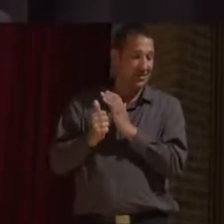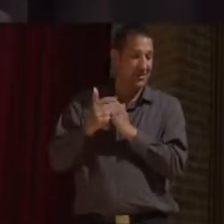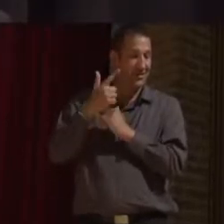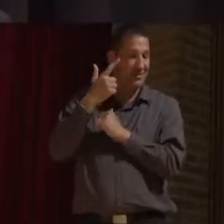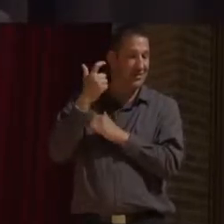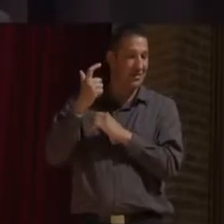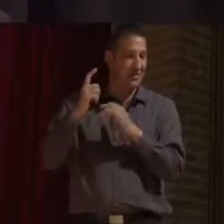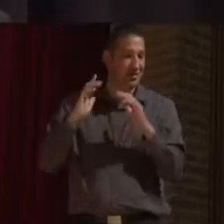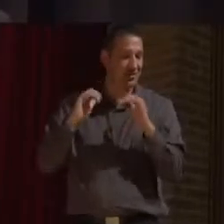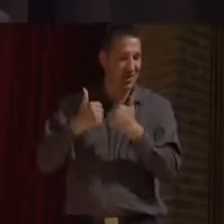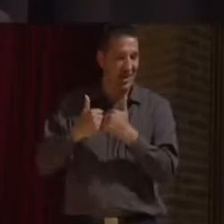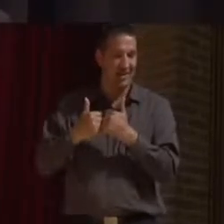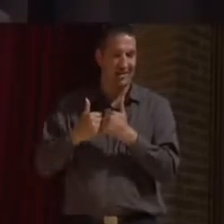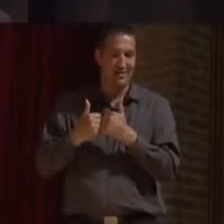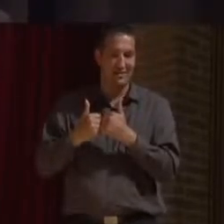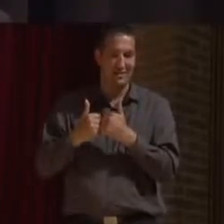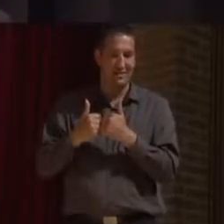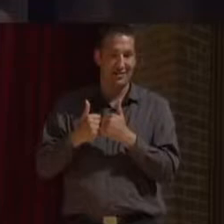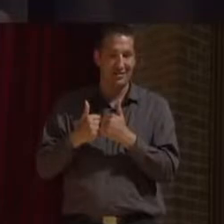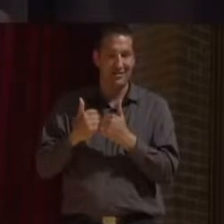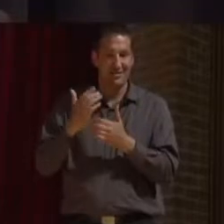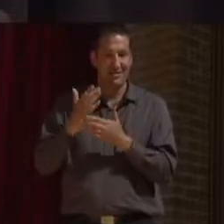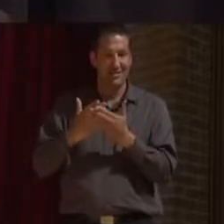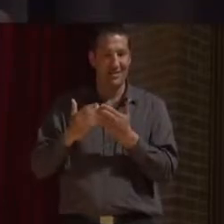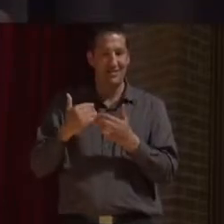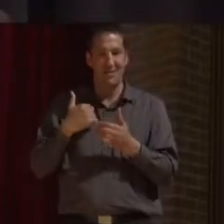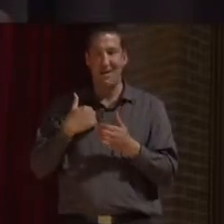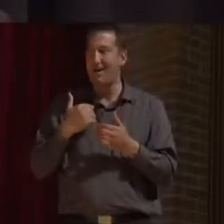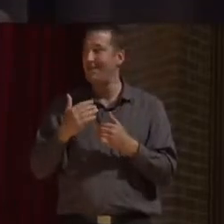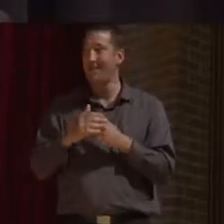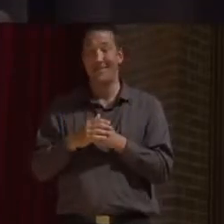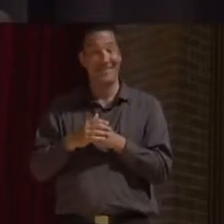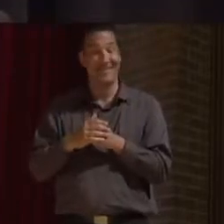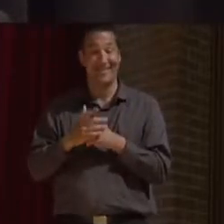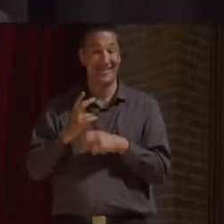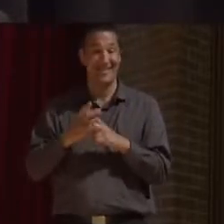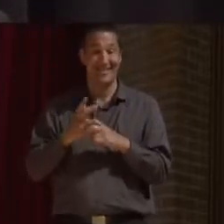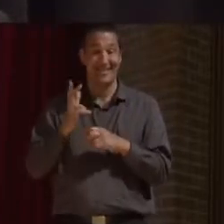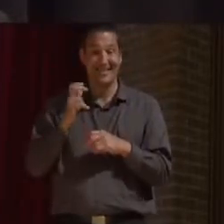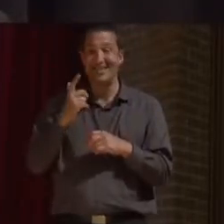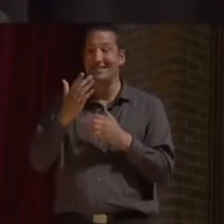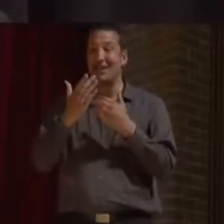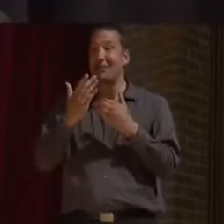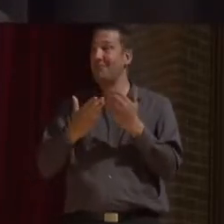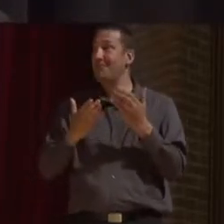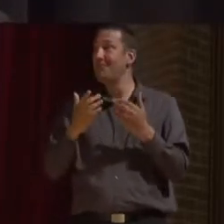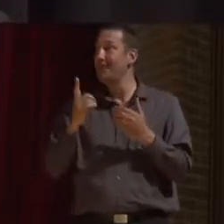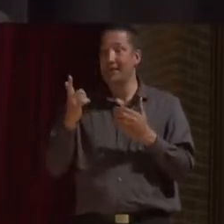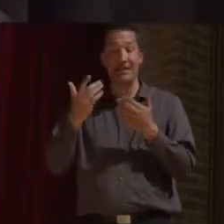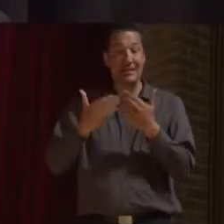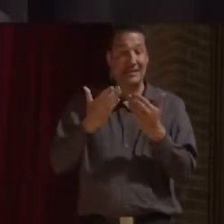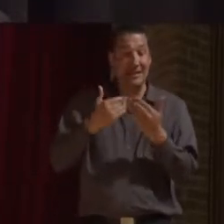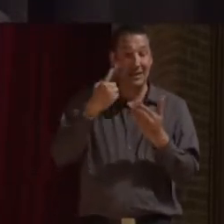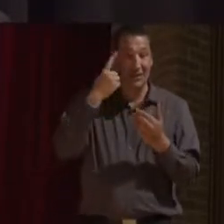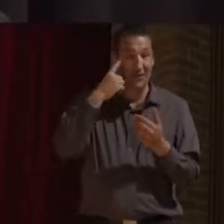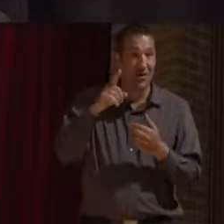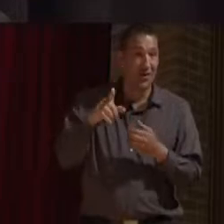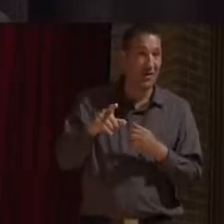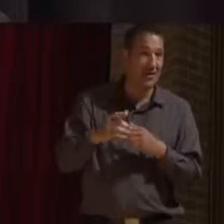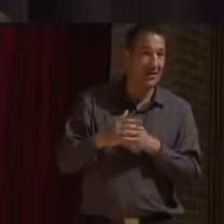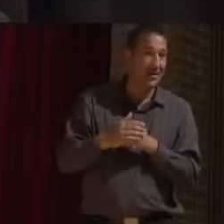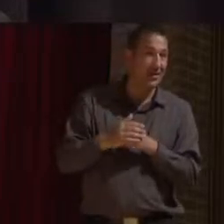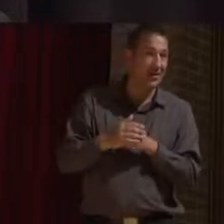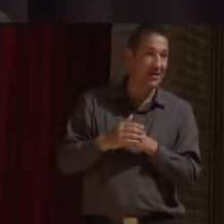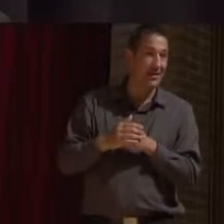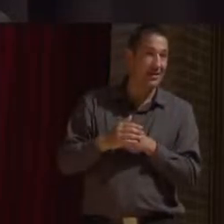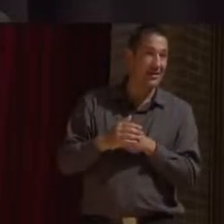challenges that people with disabilities have, it's harder for them to attain things that are maybe easier for their typically developed peers. For our